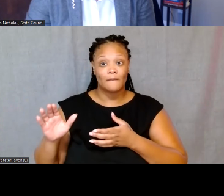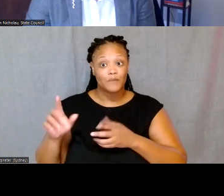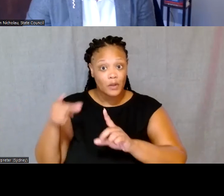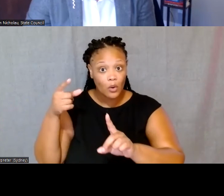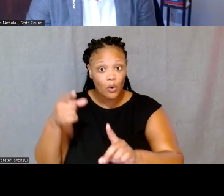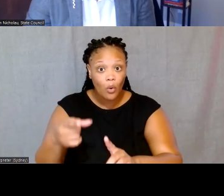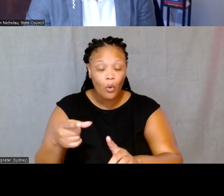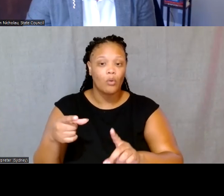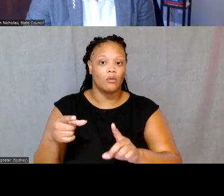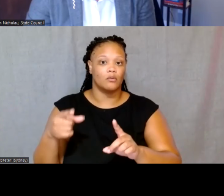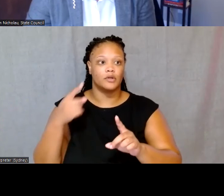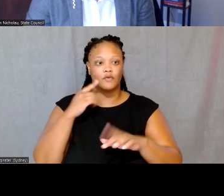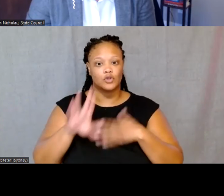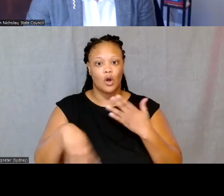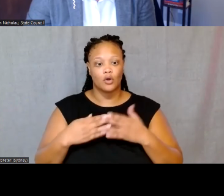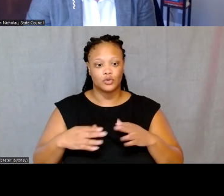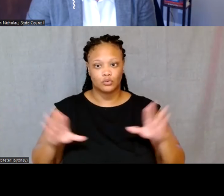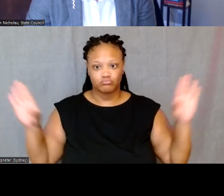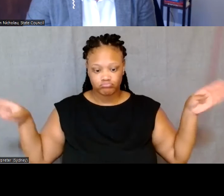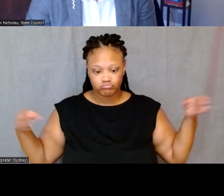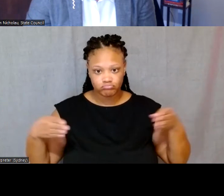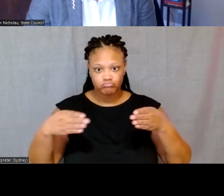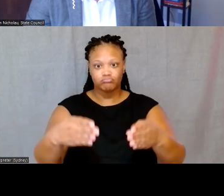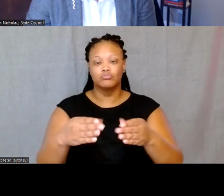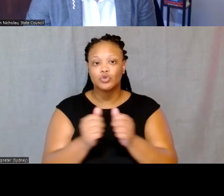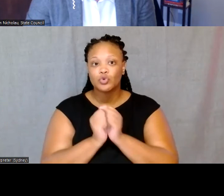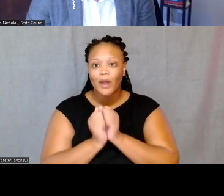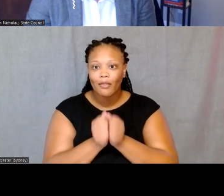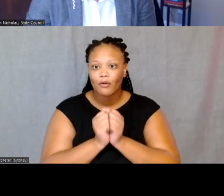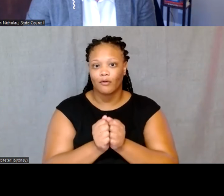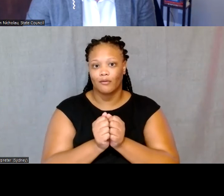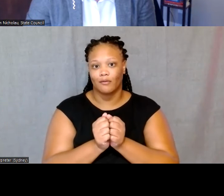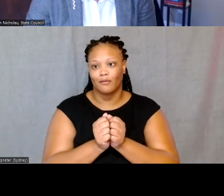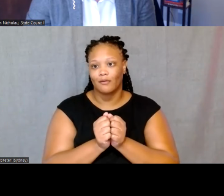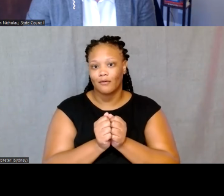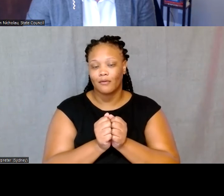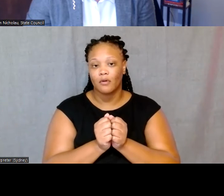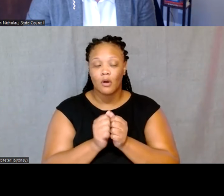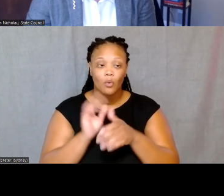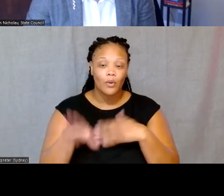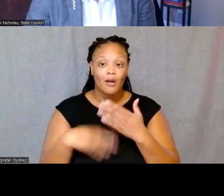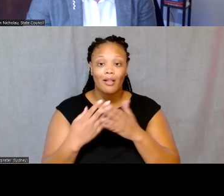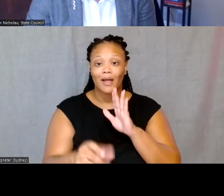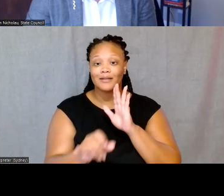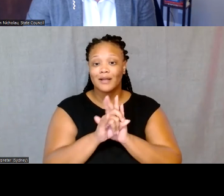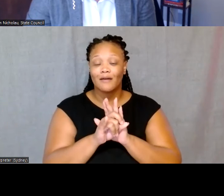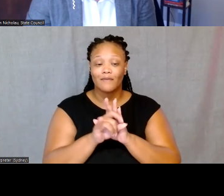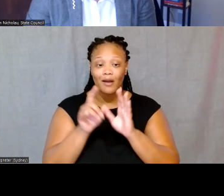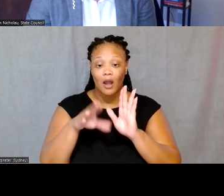at the same speed. And it's doable. We all identify our bottom line. We all identify